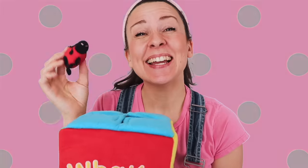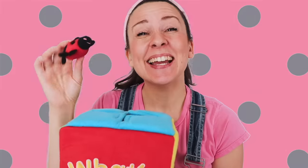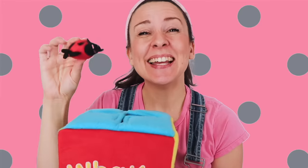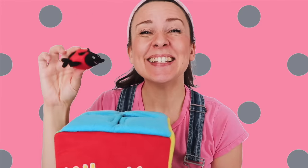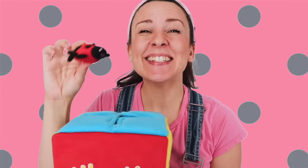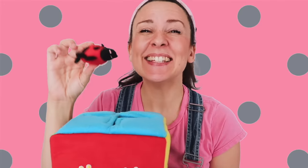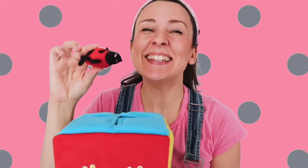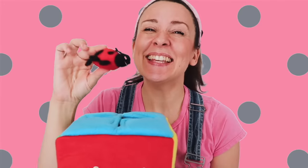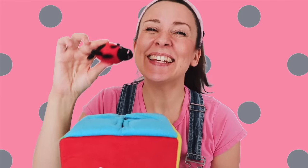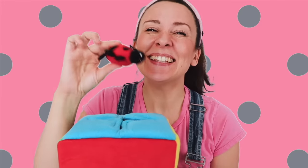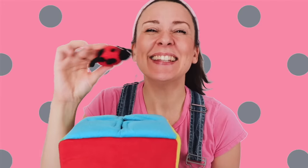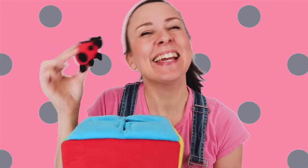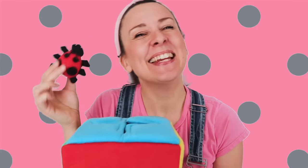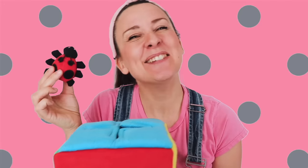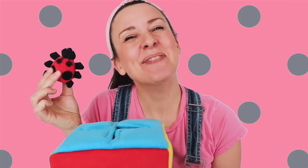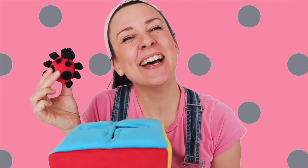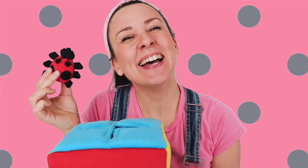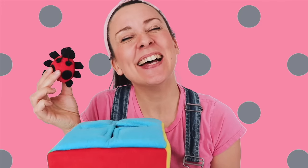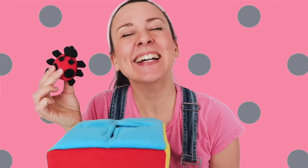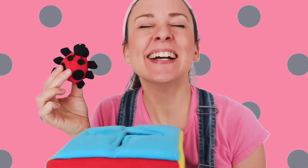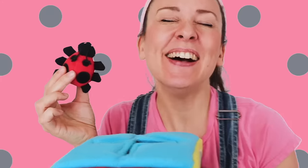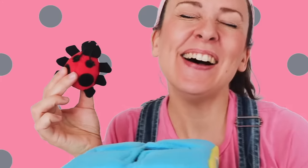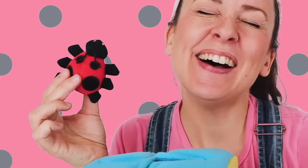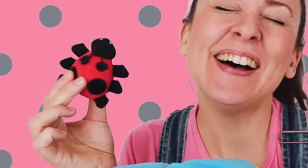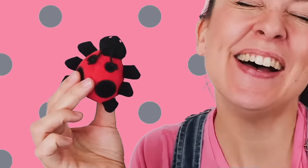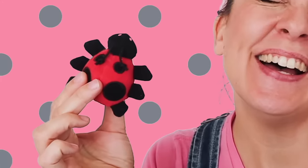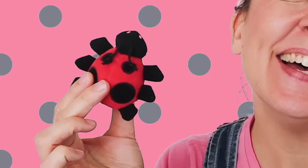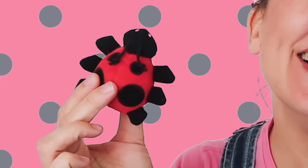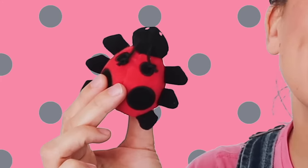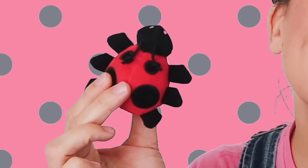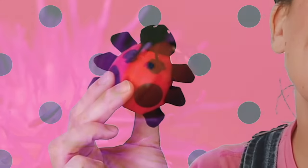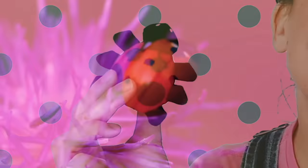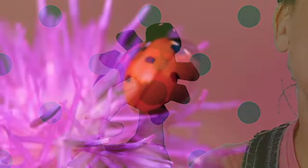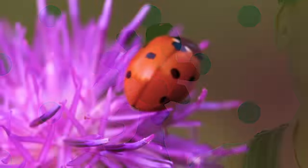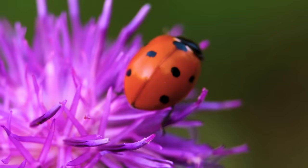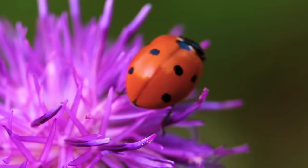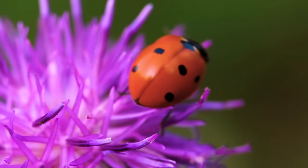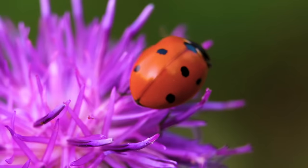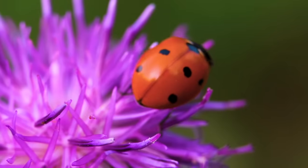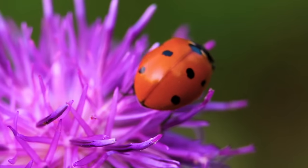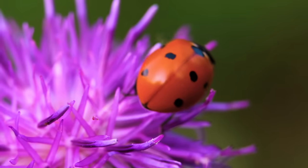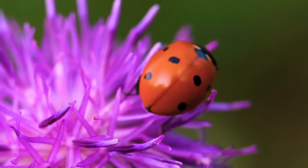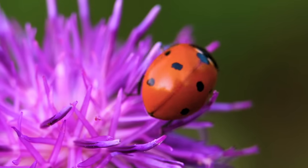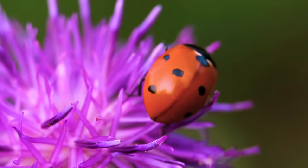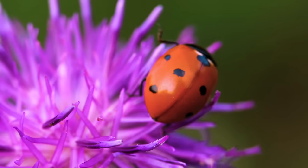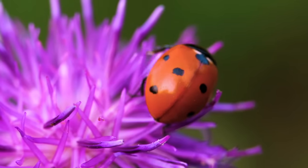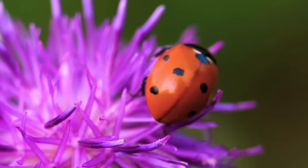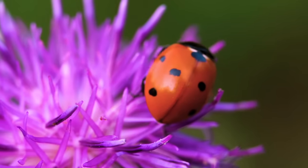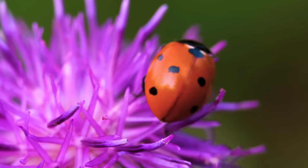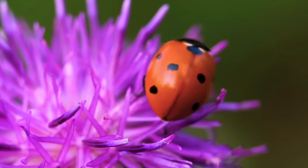ladybug. It's a little ladybug. Aww.